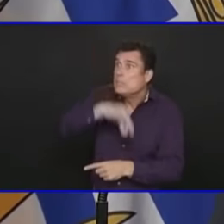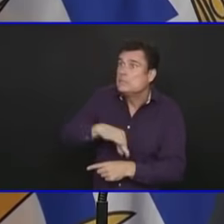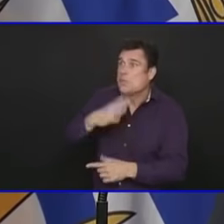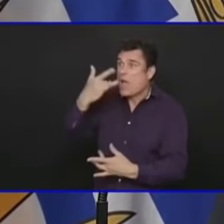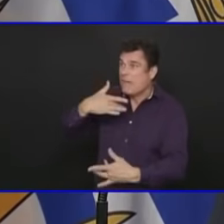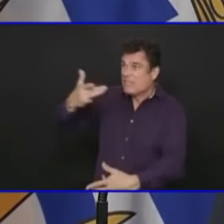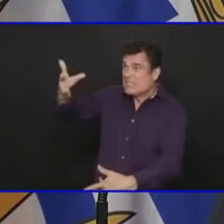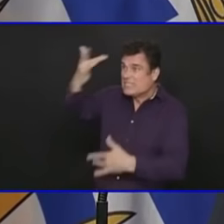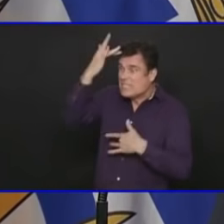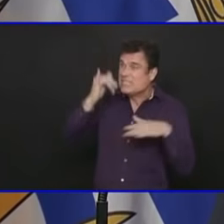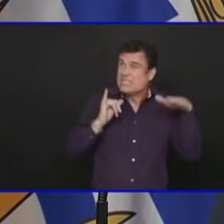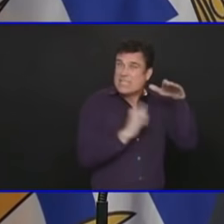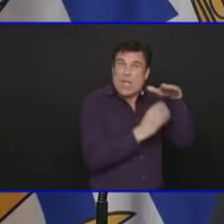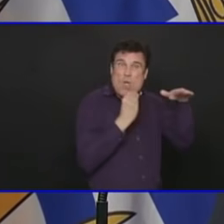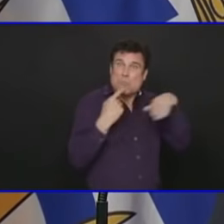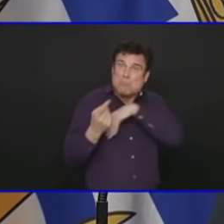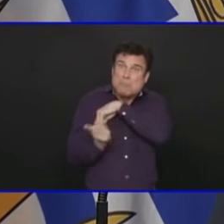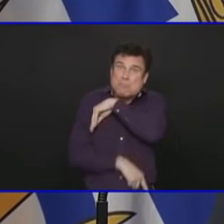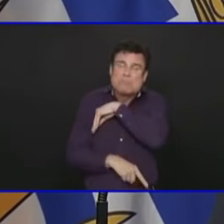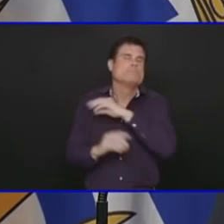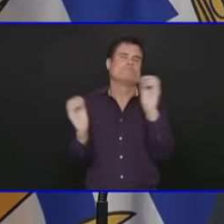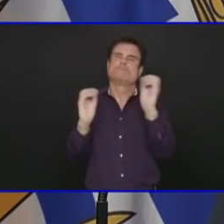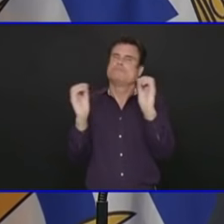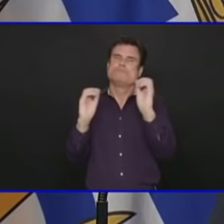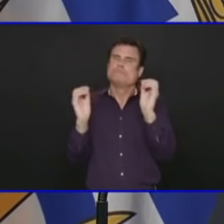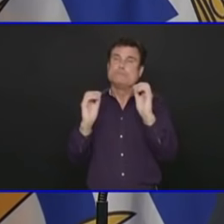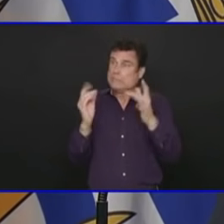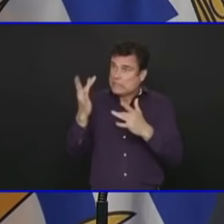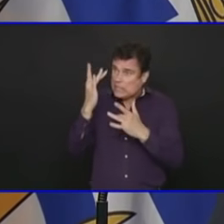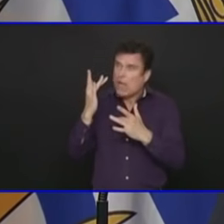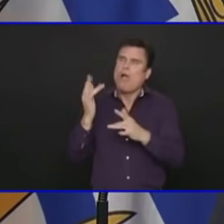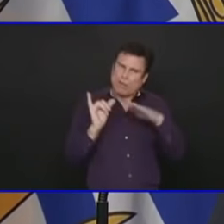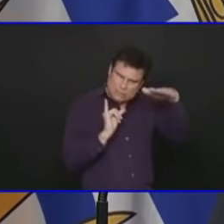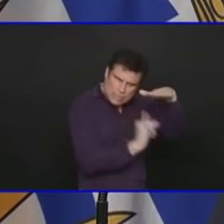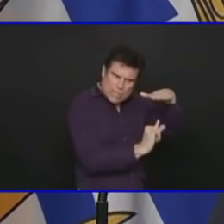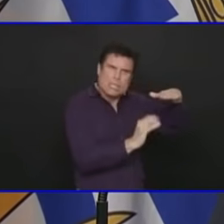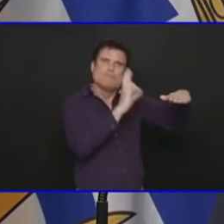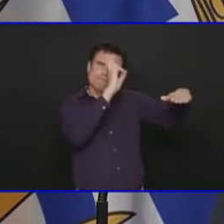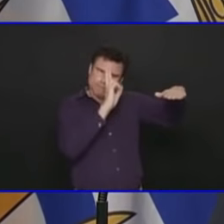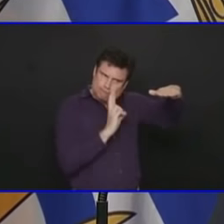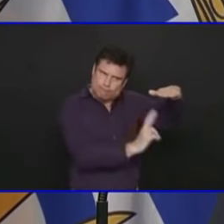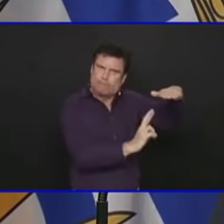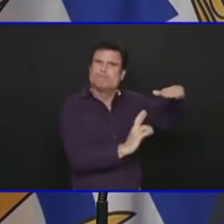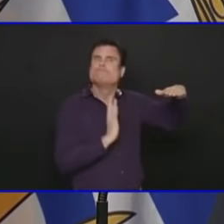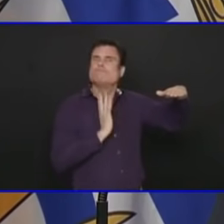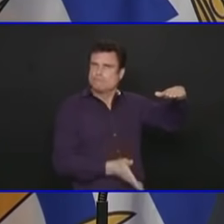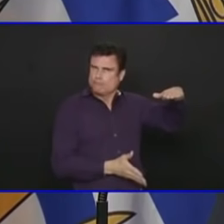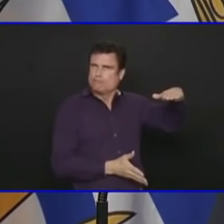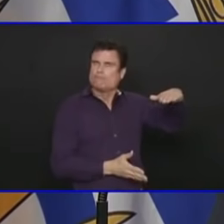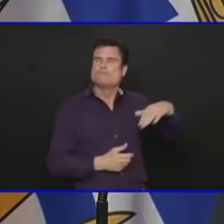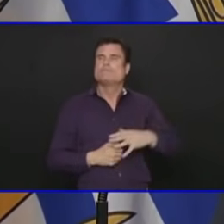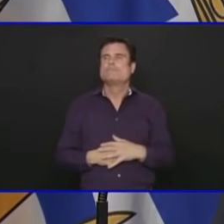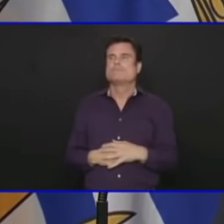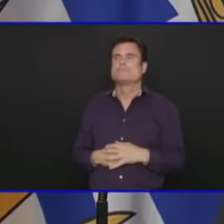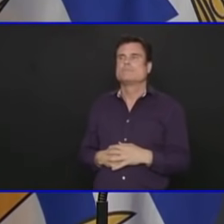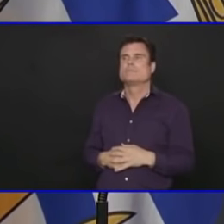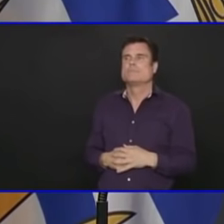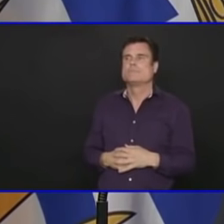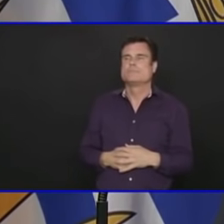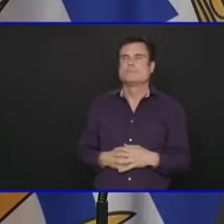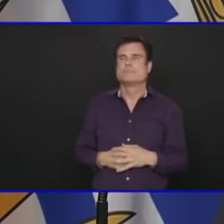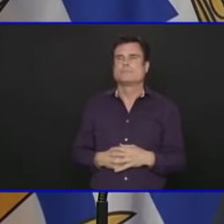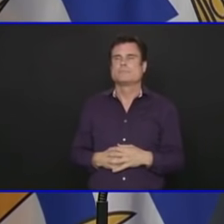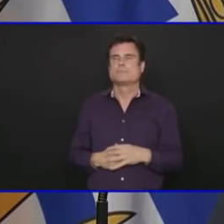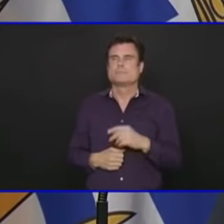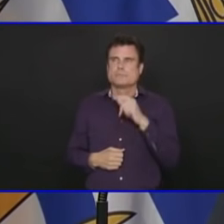CTV. Hi, Dr. Henry. Just with regards to the excess deaths, you said that COVID